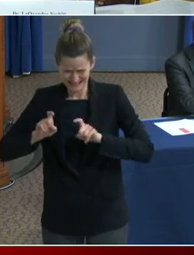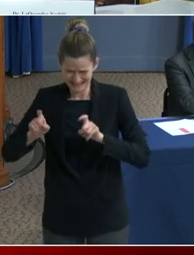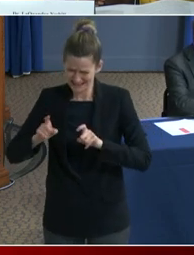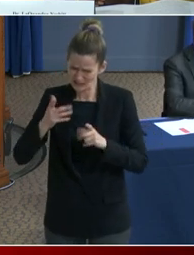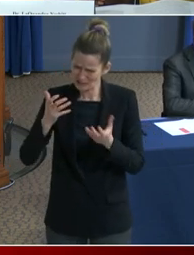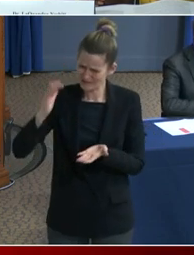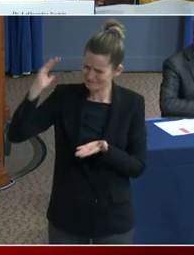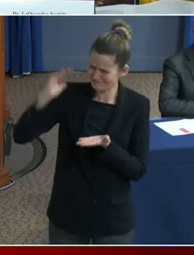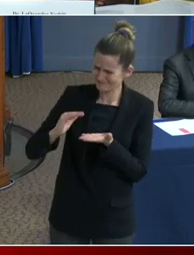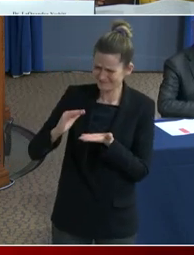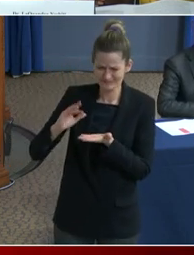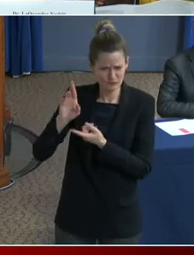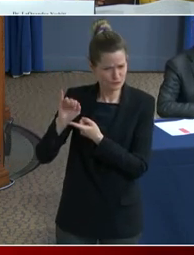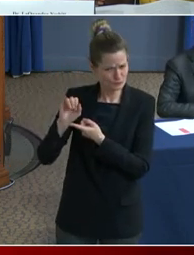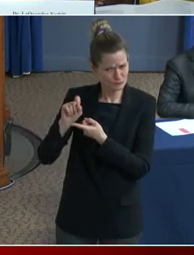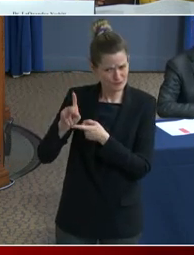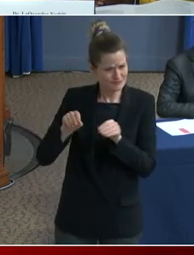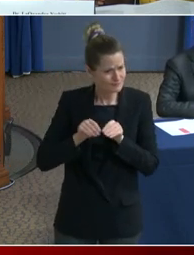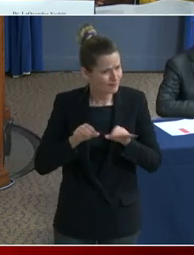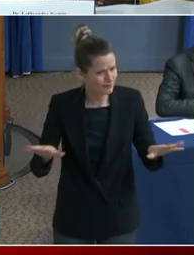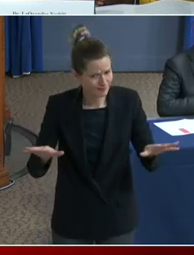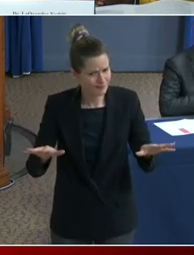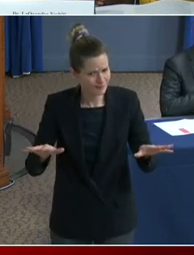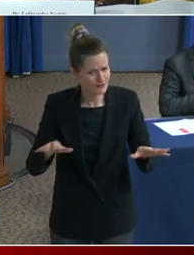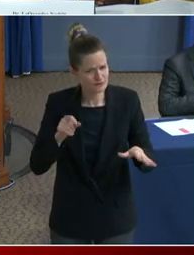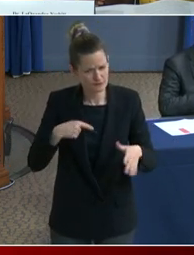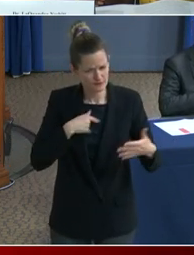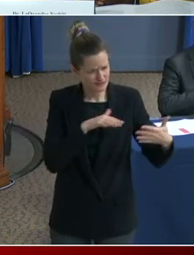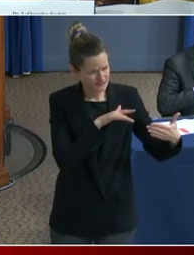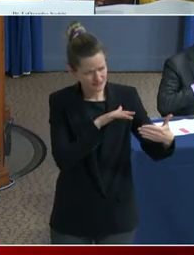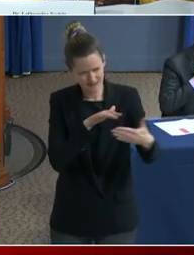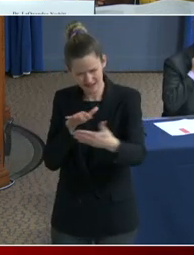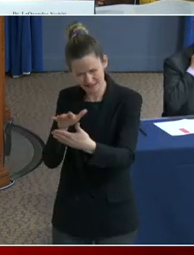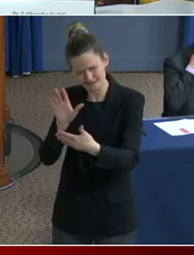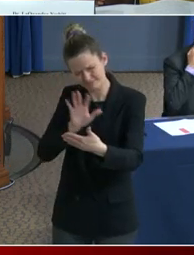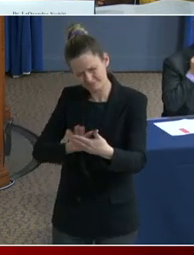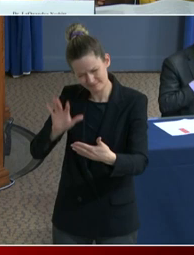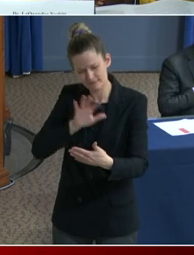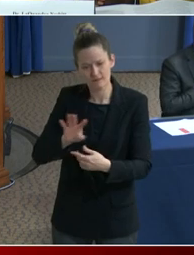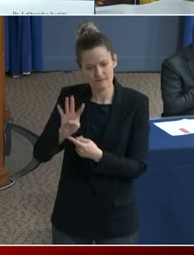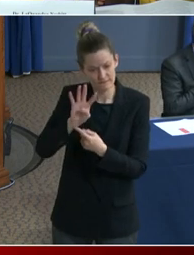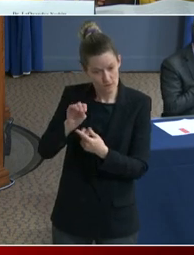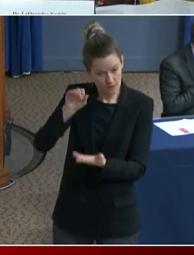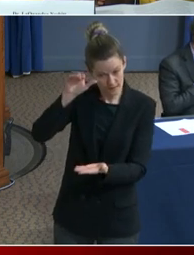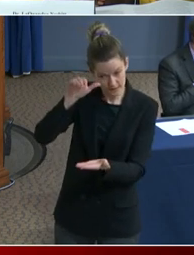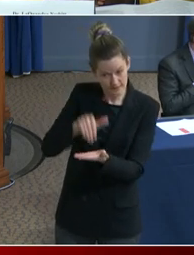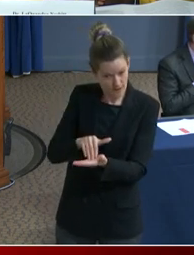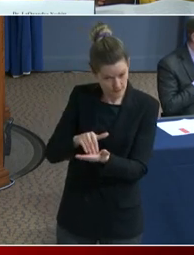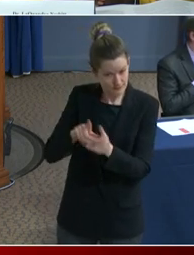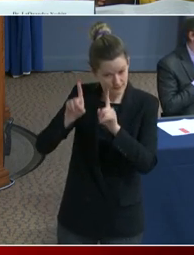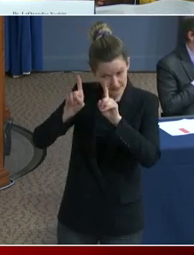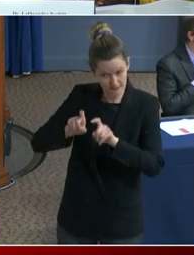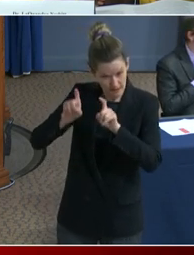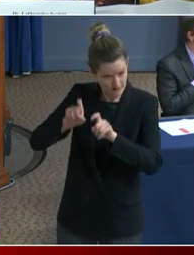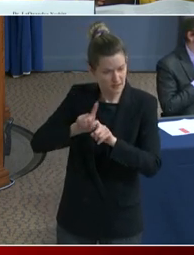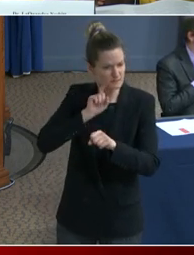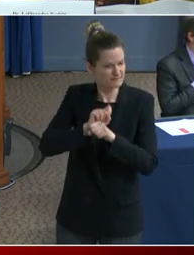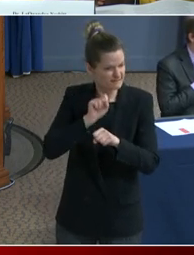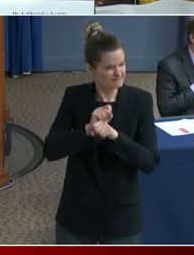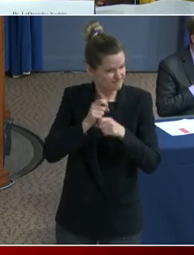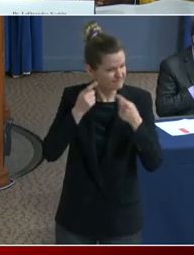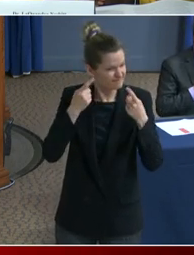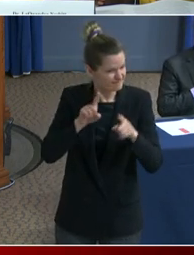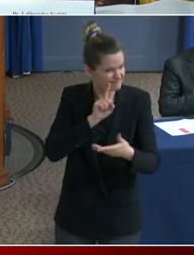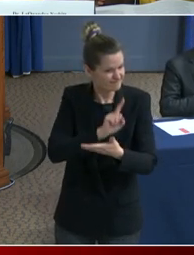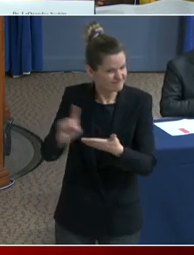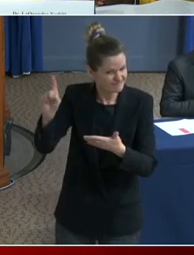COVID-19. On average, we have about 40,000 or so tests that are conducted each week, similar to trends that we